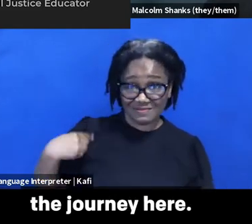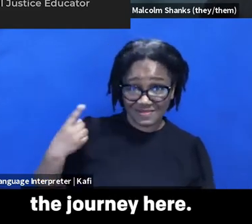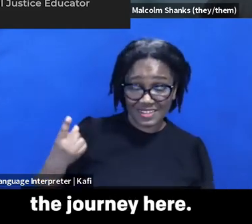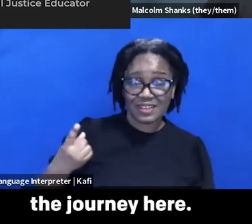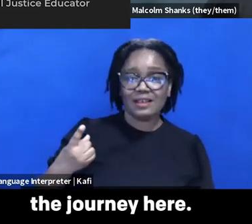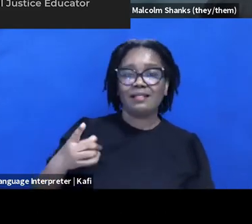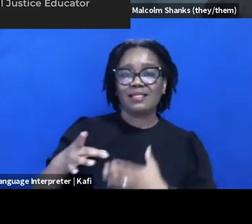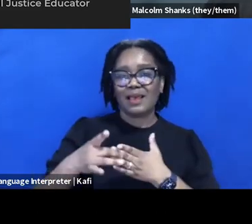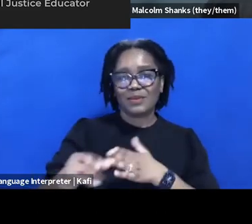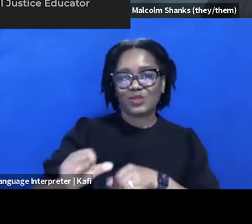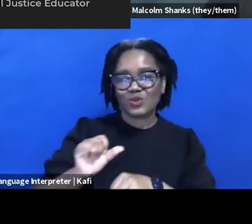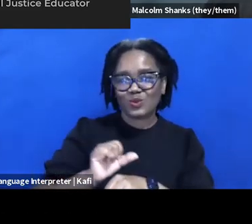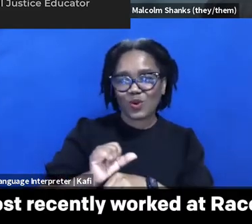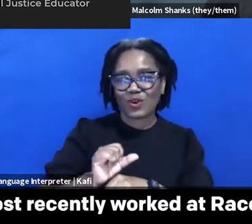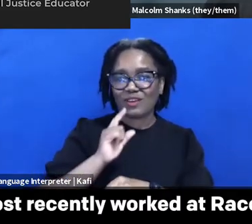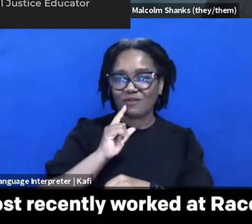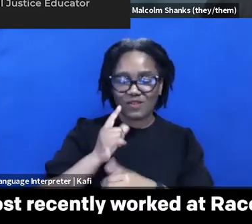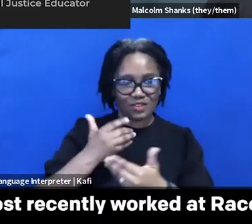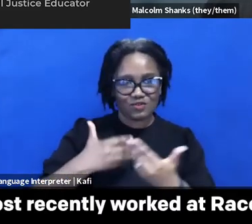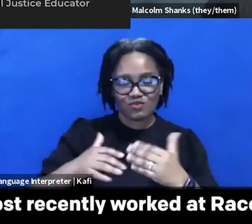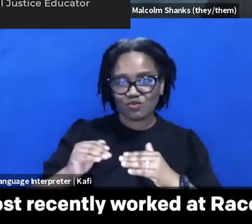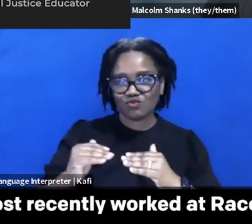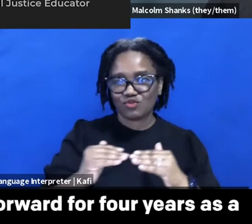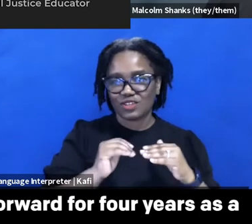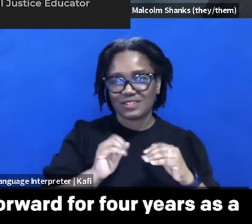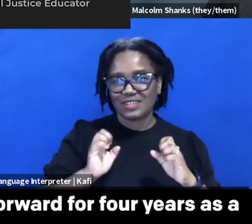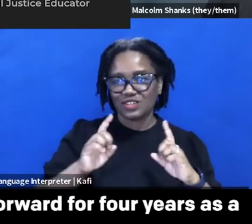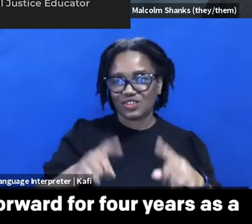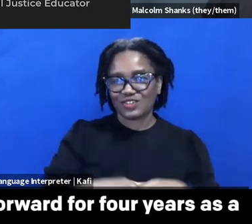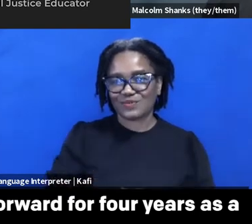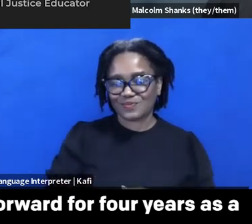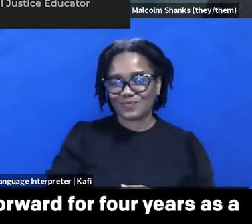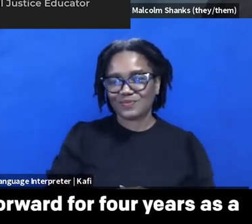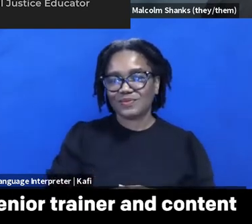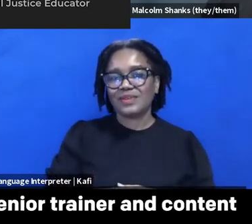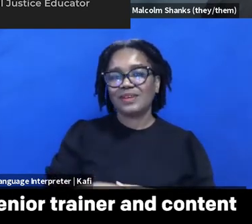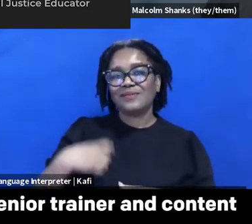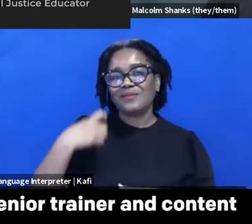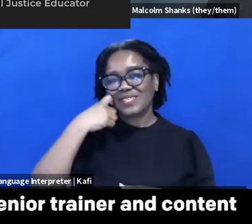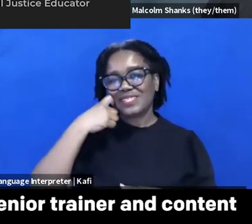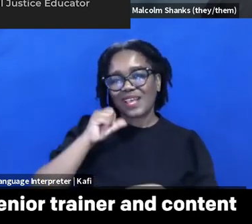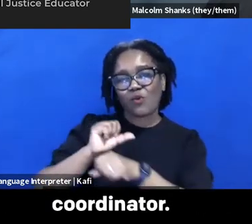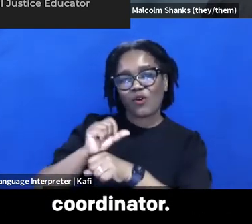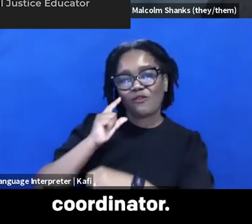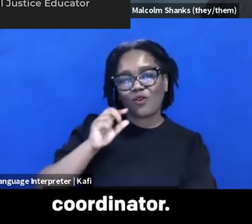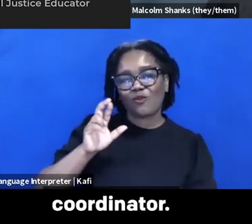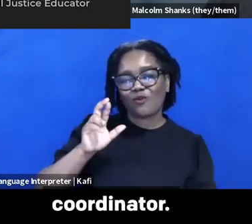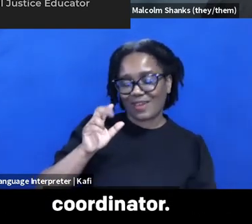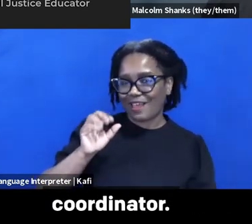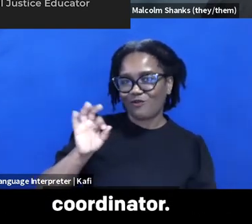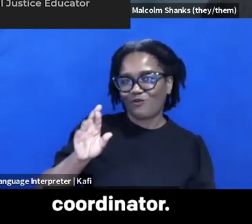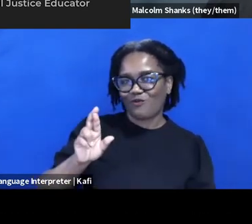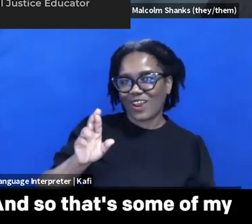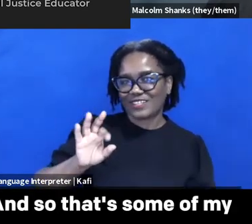And that's led me on a journey here. I most recently worked at Race Forward for 4 years as a senior trainer